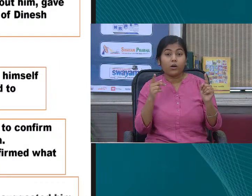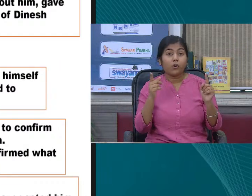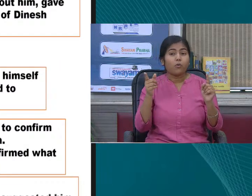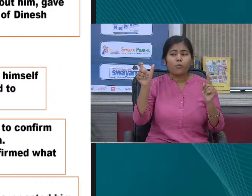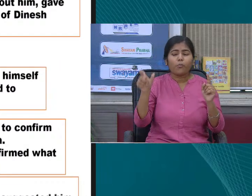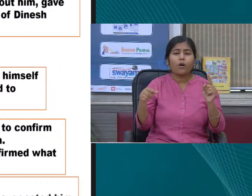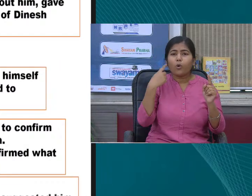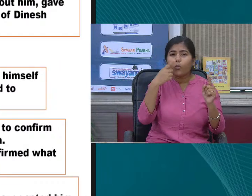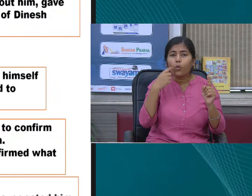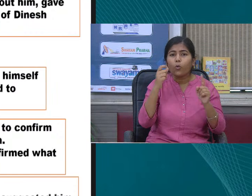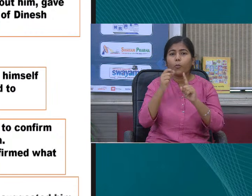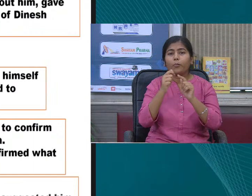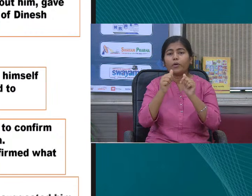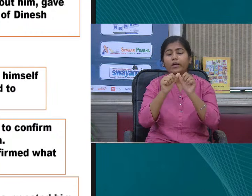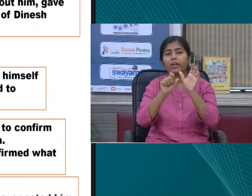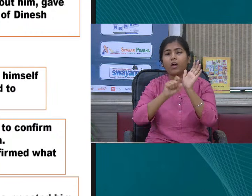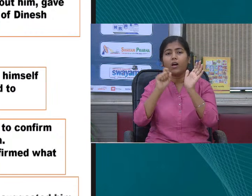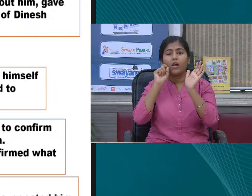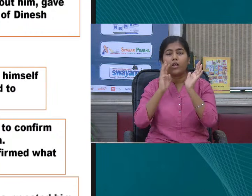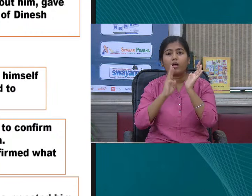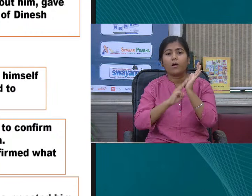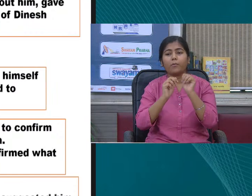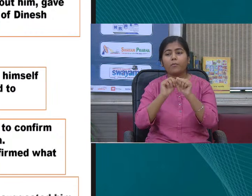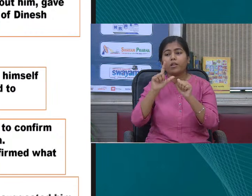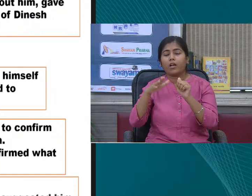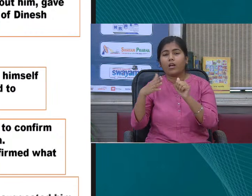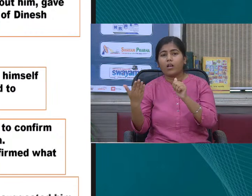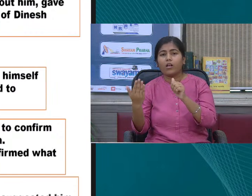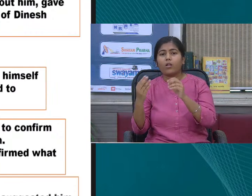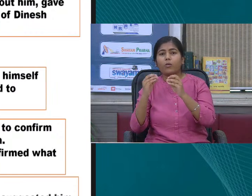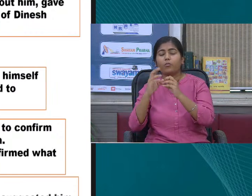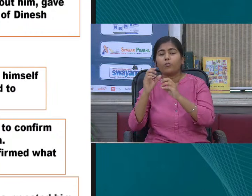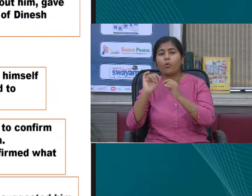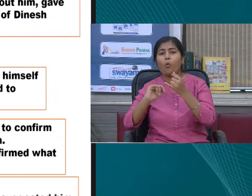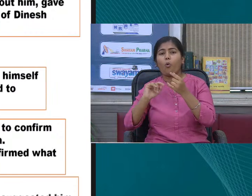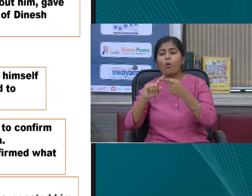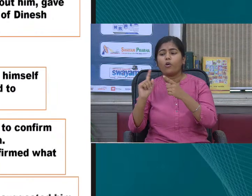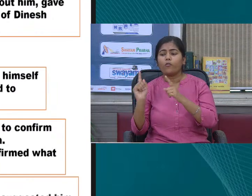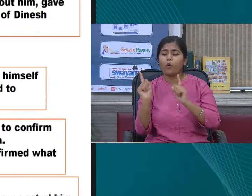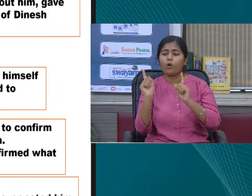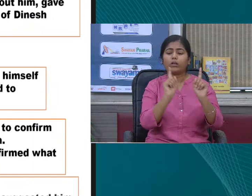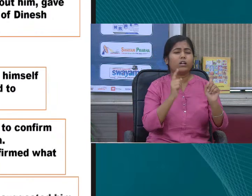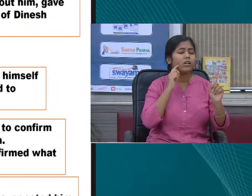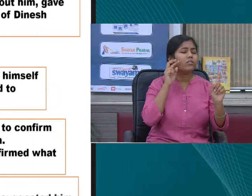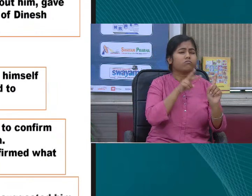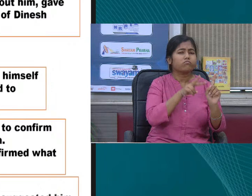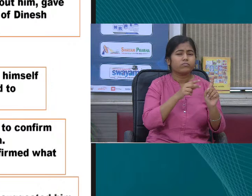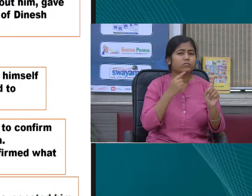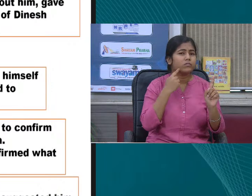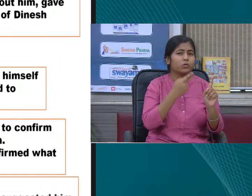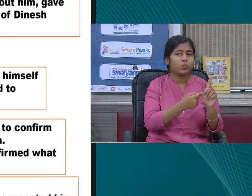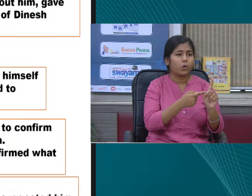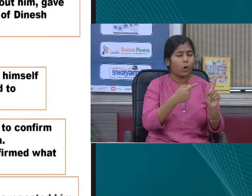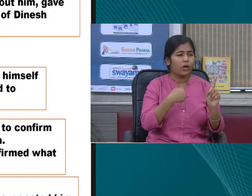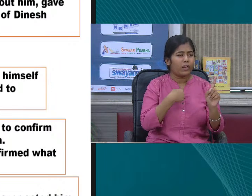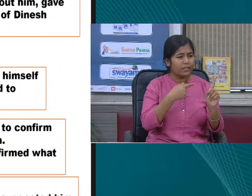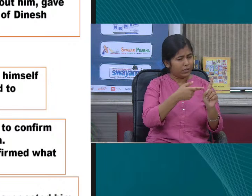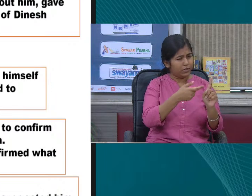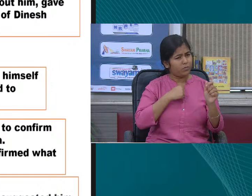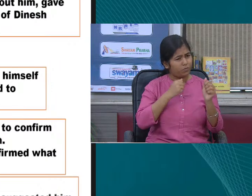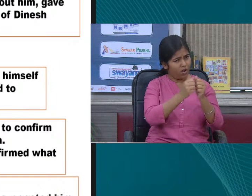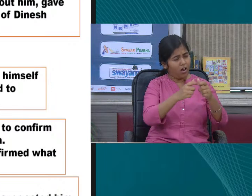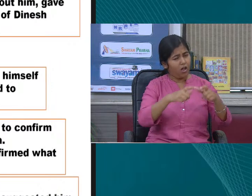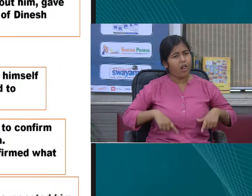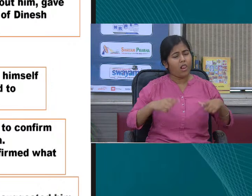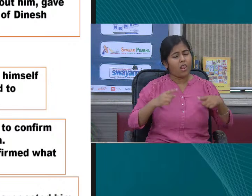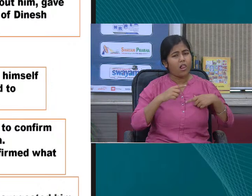is Parimal Ghosh. And he came forward and he told Bepin that he had with him for a week